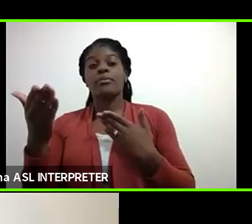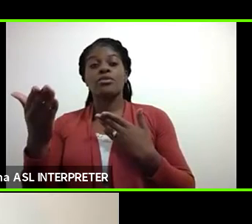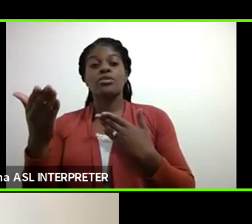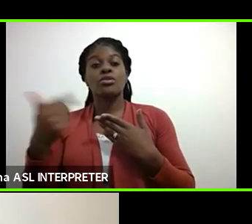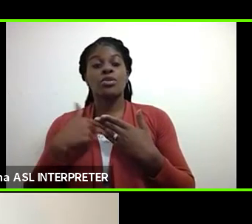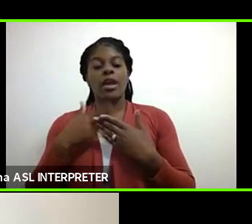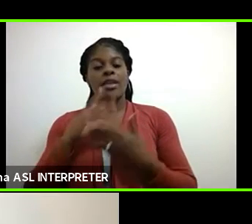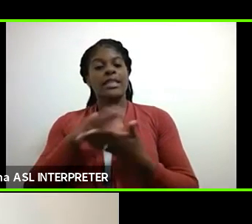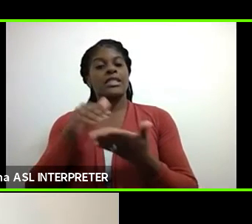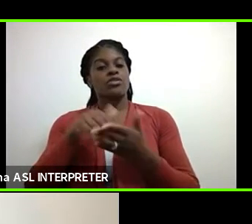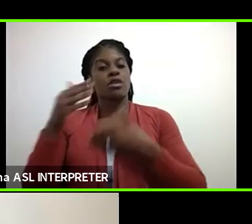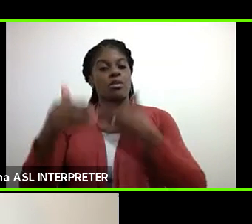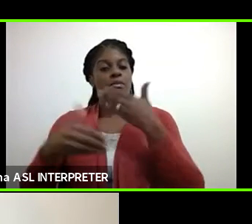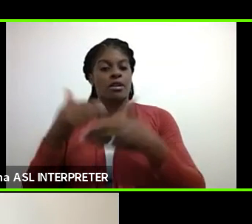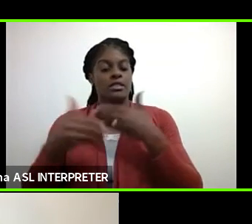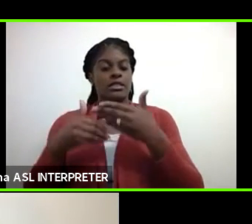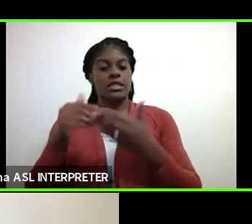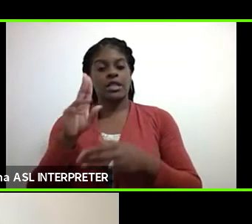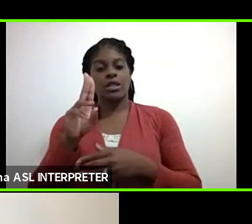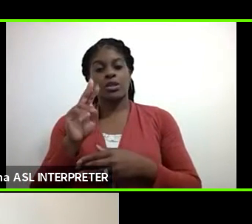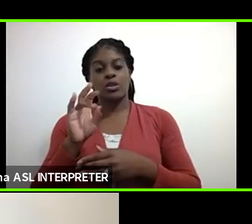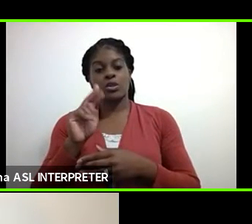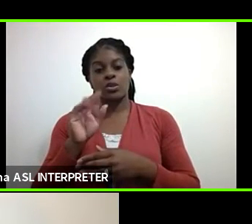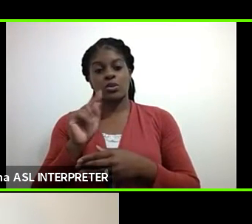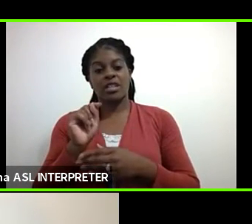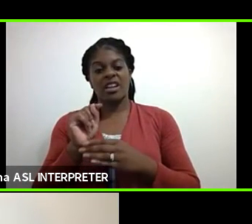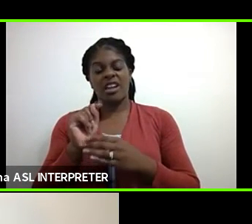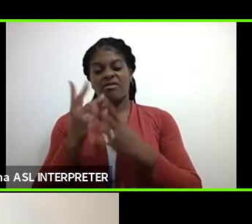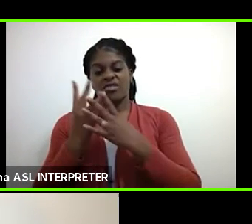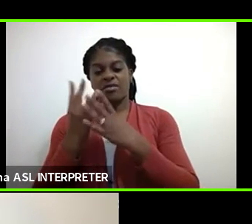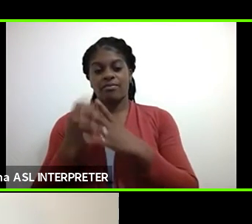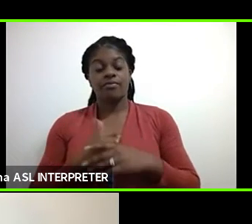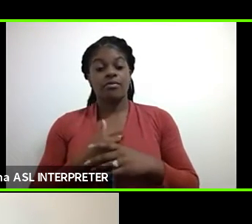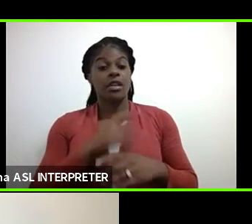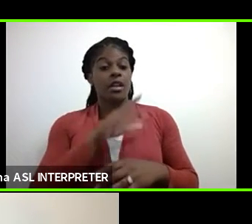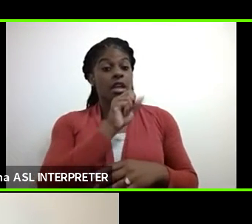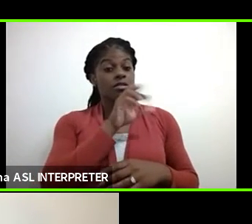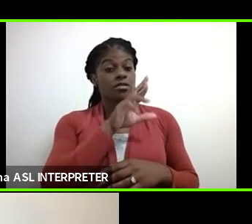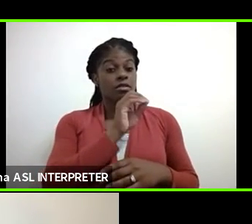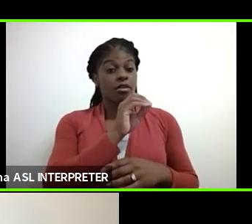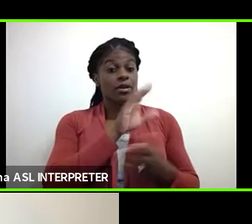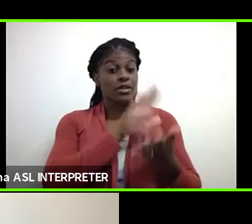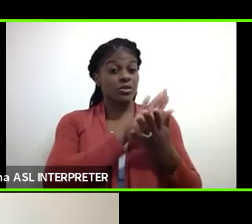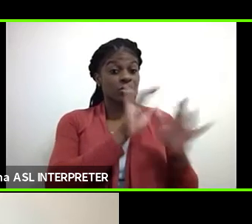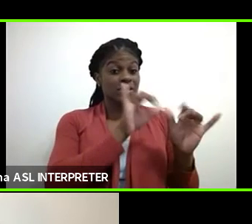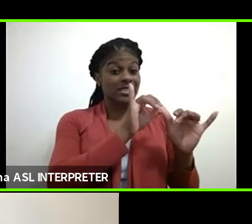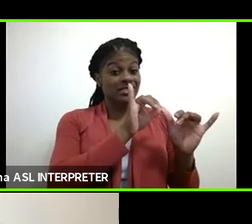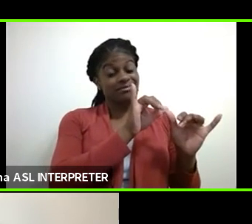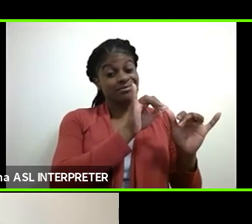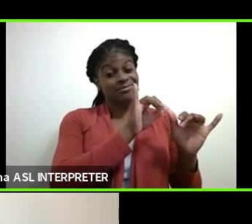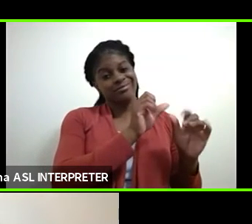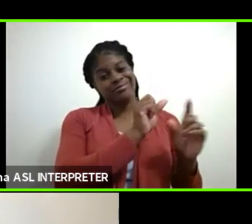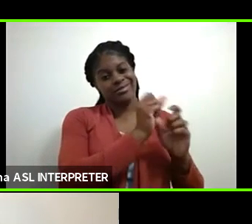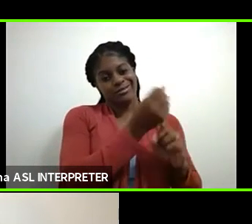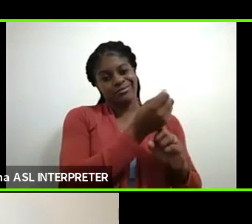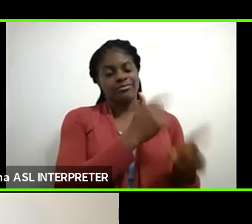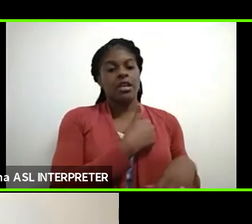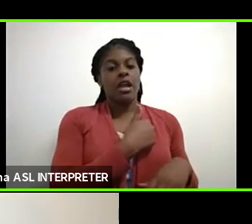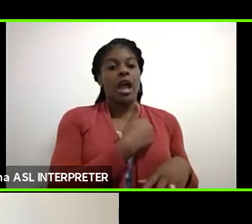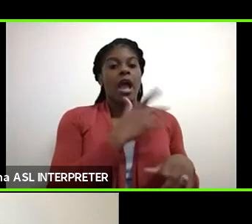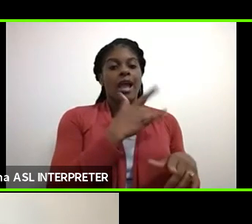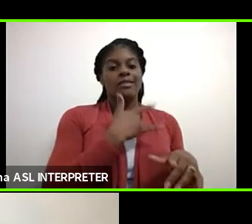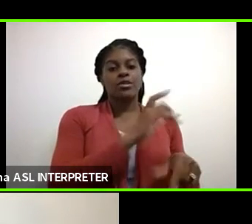processing unit of the county jail. An SRO in a school setting like myself, a lot of times I work with